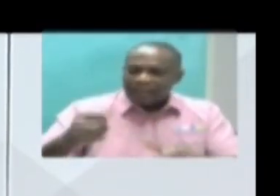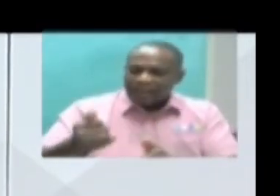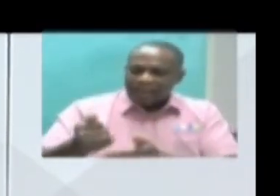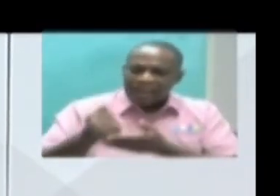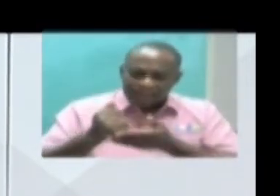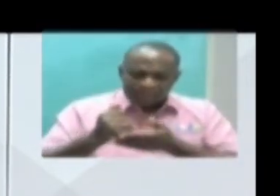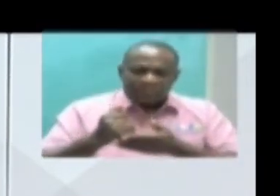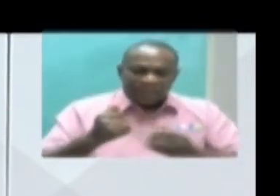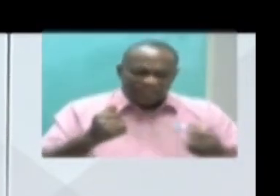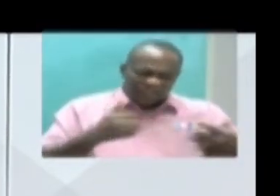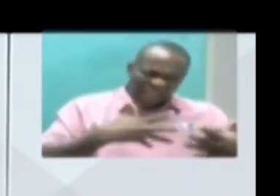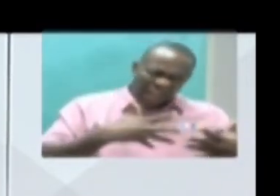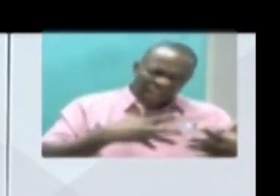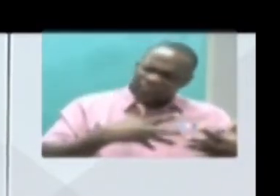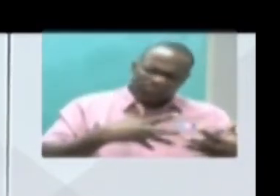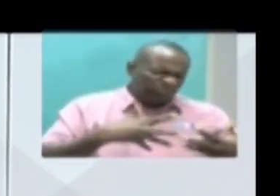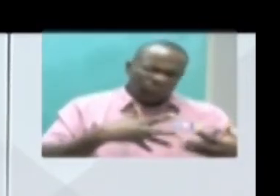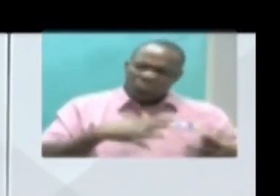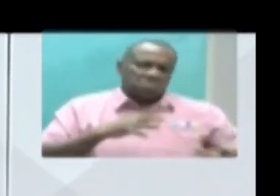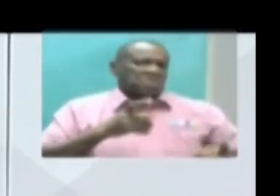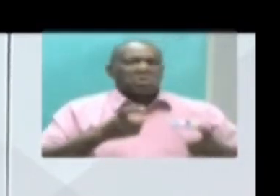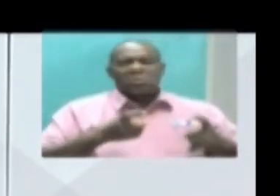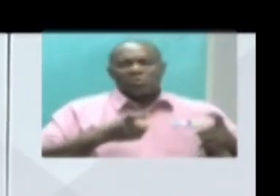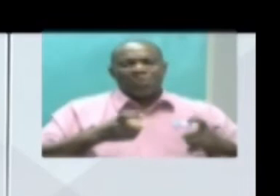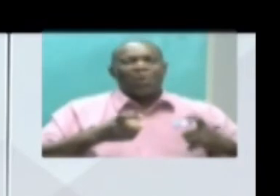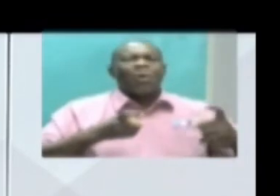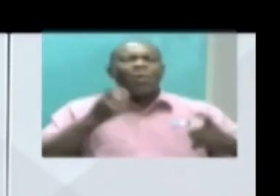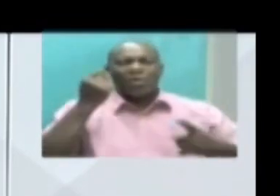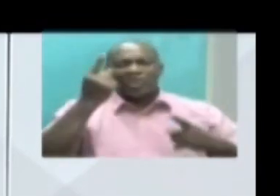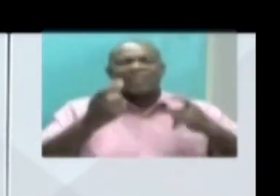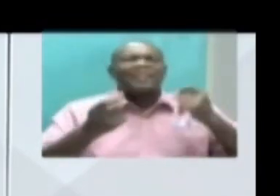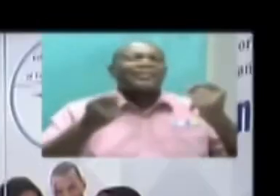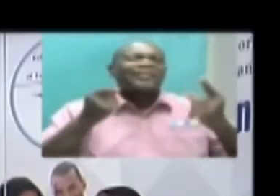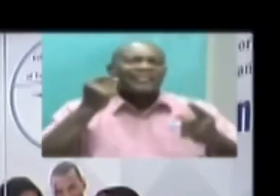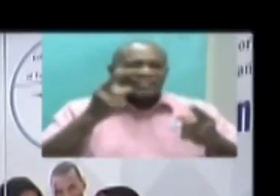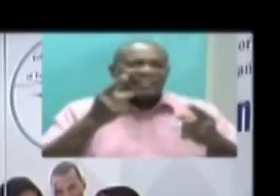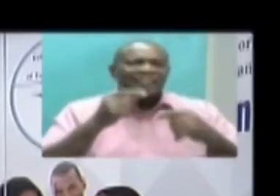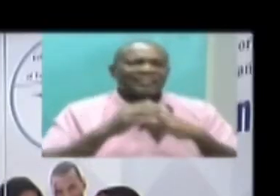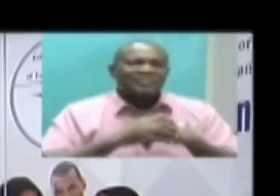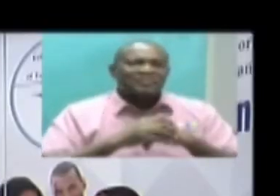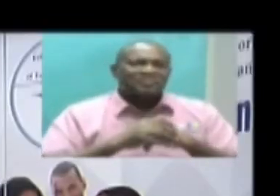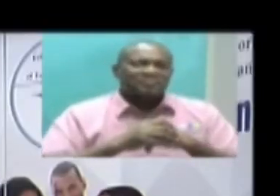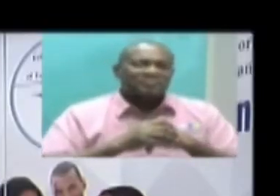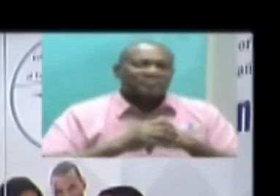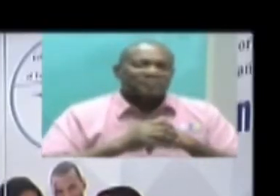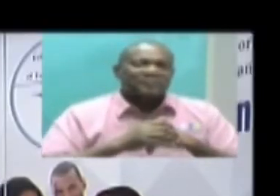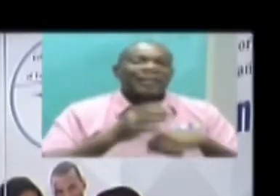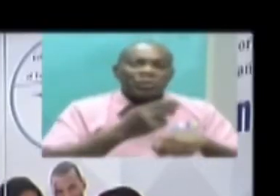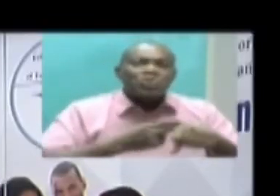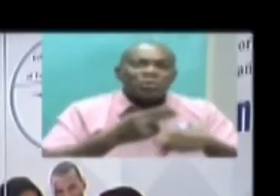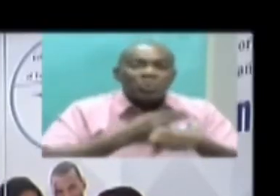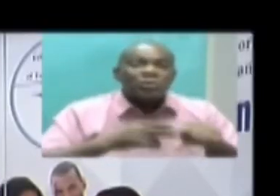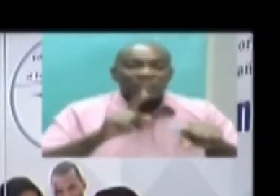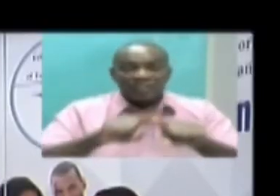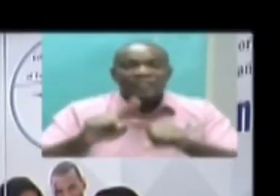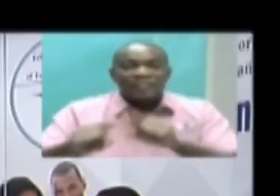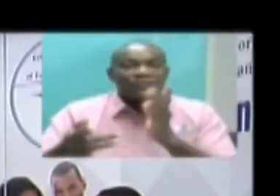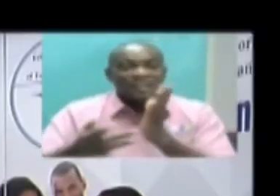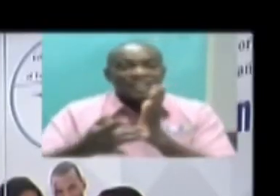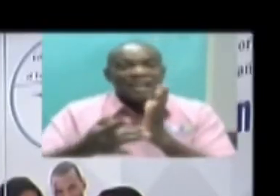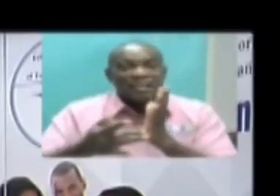know, along with some of these techniques, you know, that, you know, my other two esteemed colleagues are mentioning as well. No, but it has to work